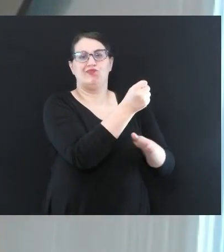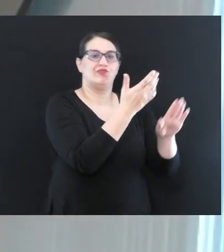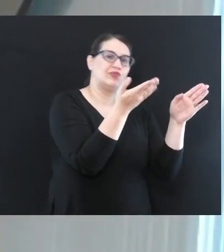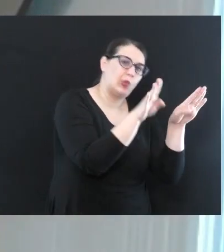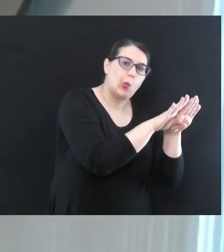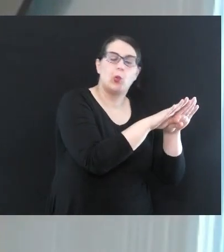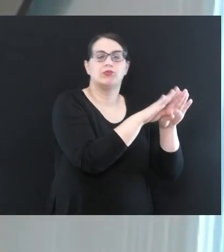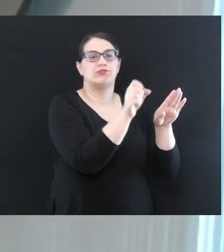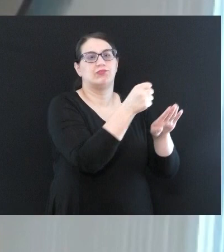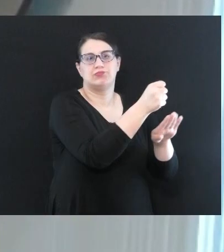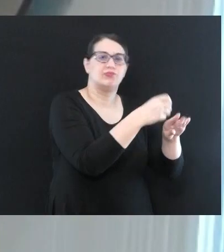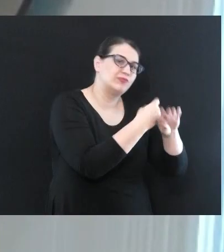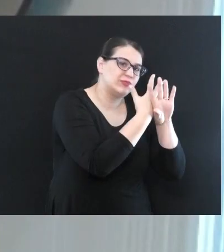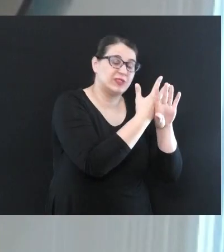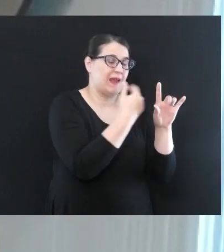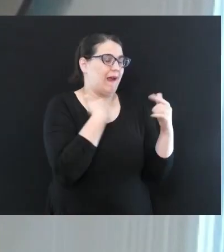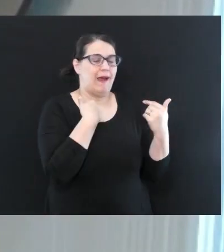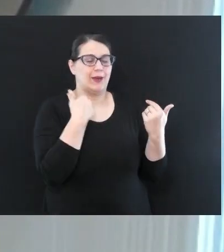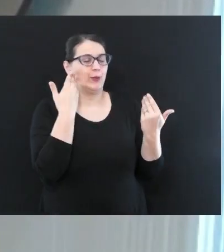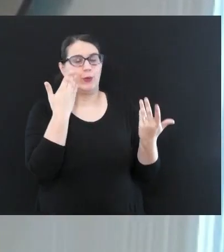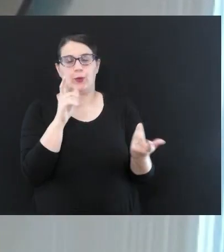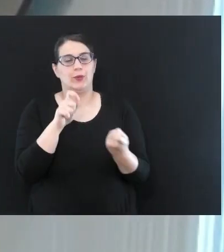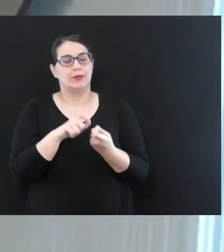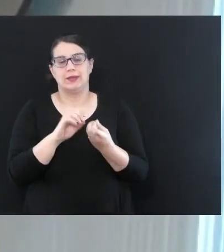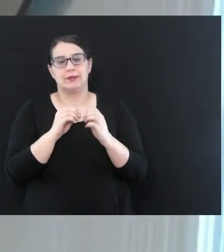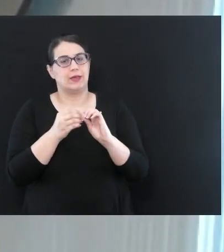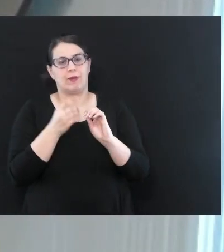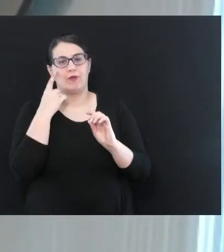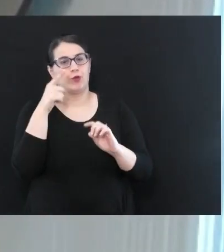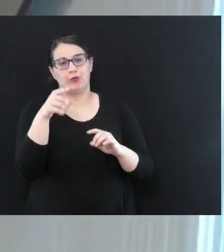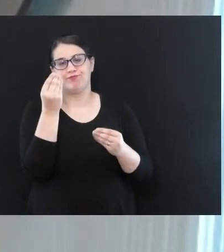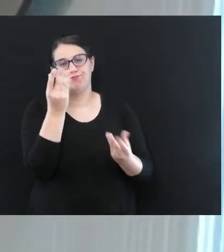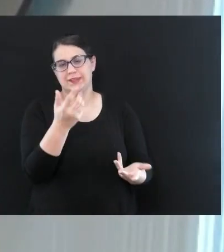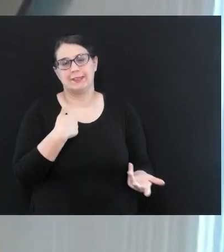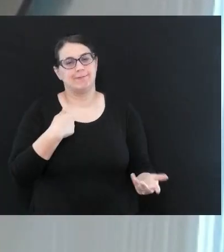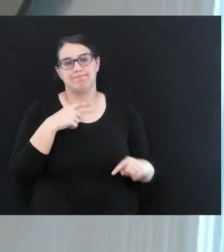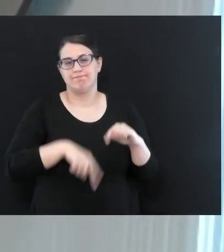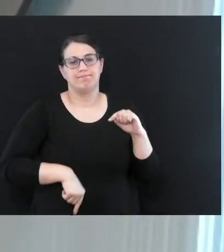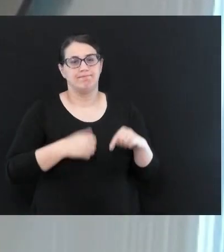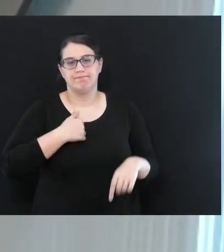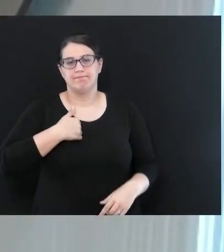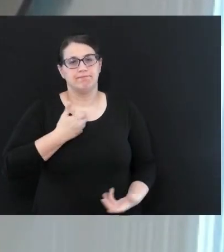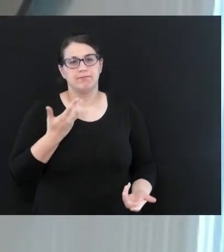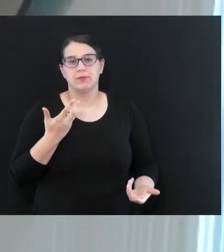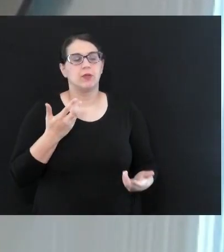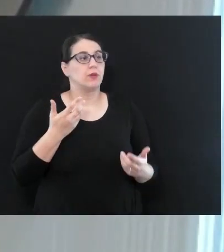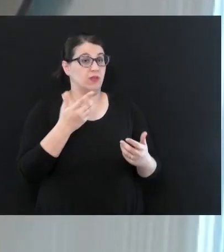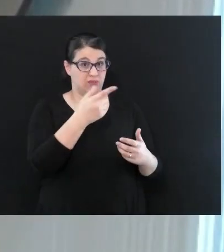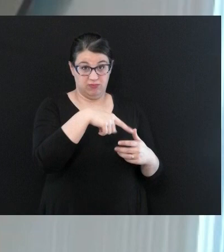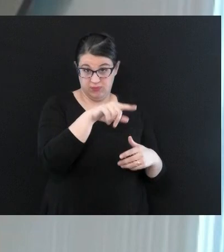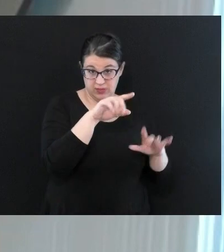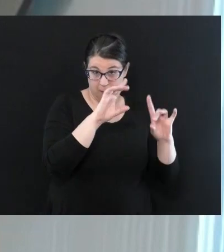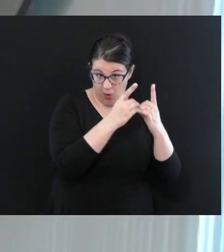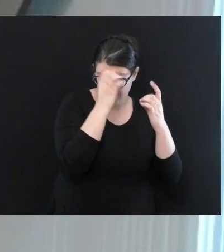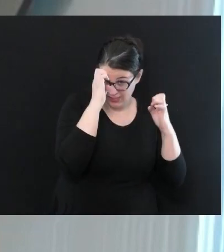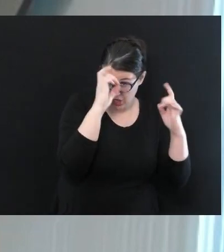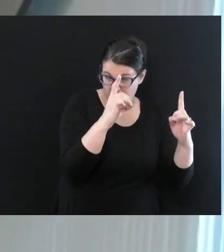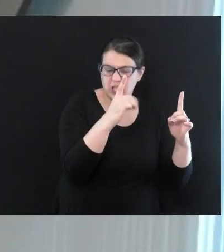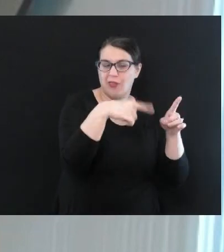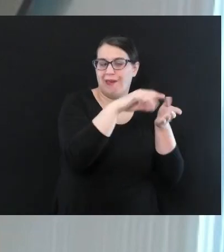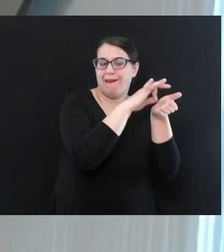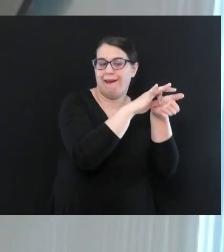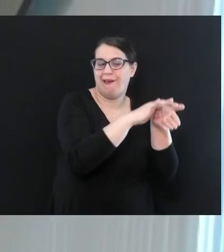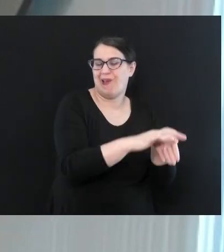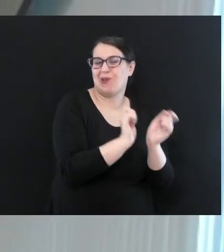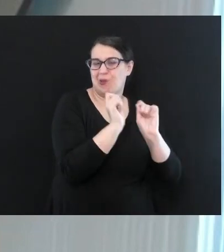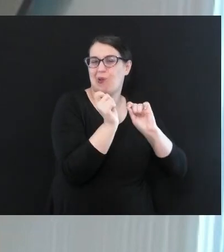as you mentioned, but I wouldn't have the exact number for you to give that right now, but they would have those numbers because they do keep track of the students